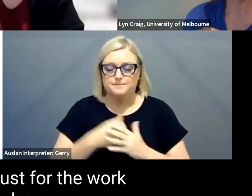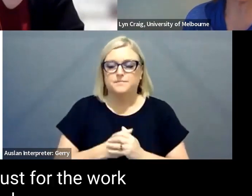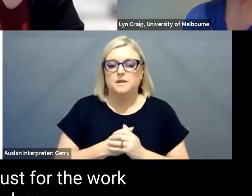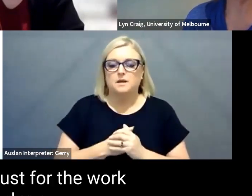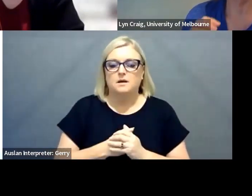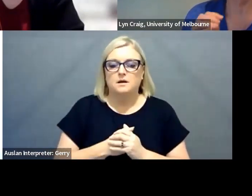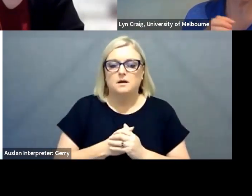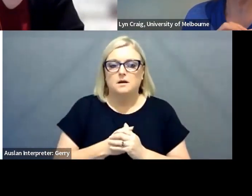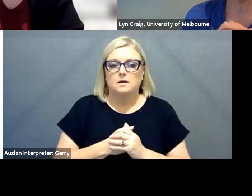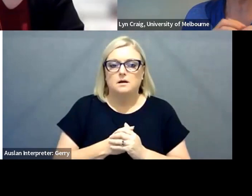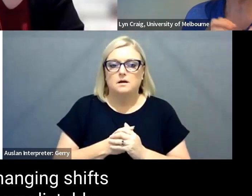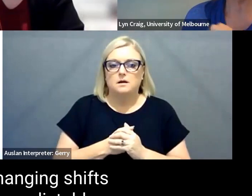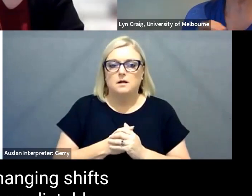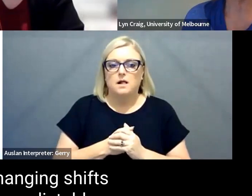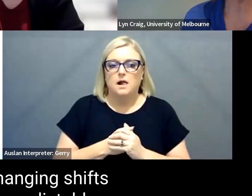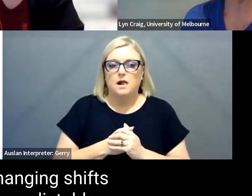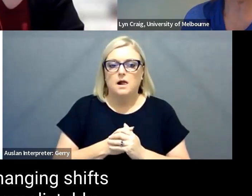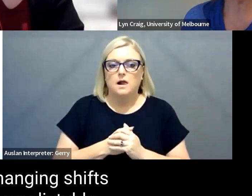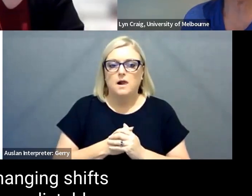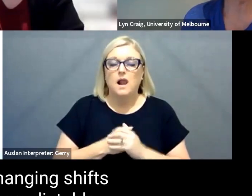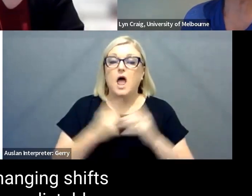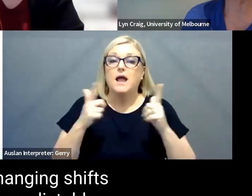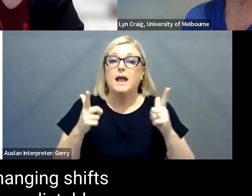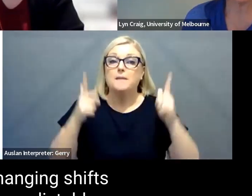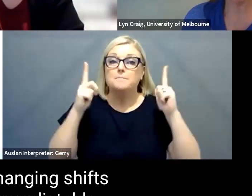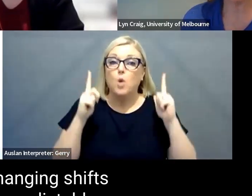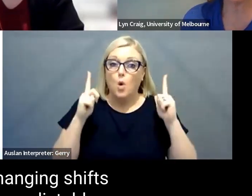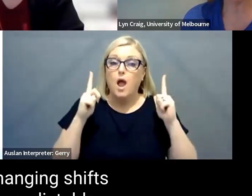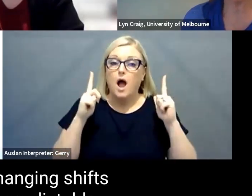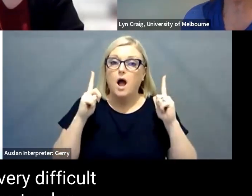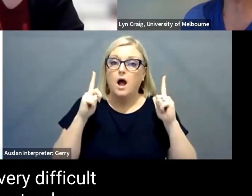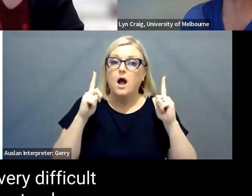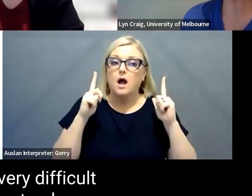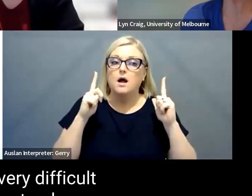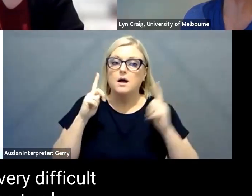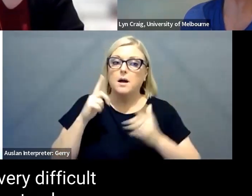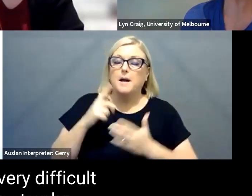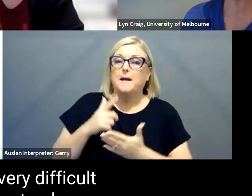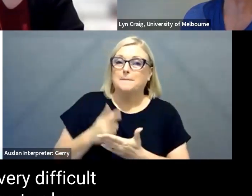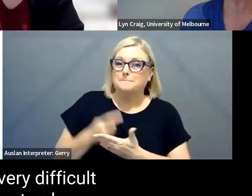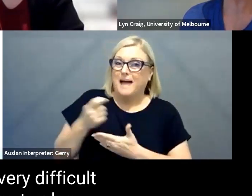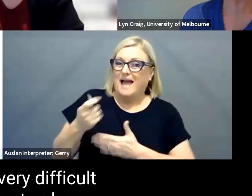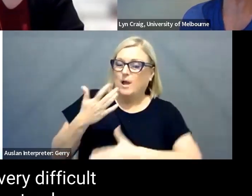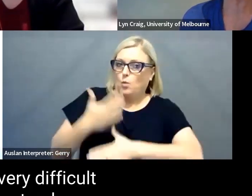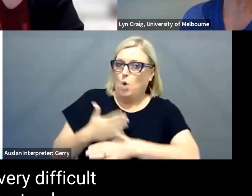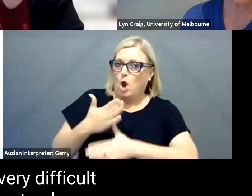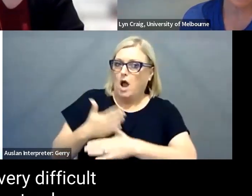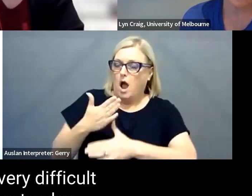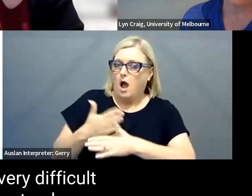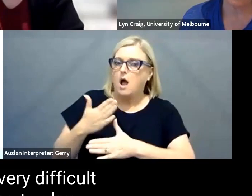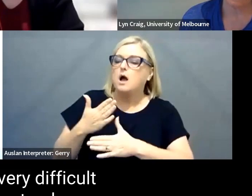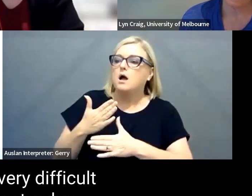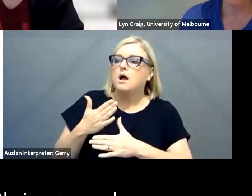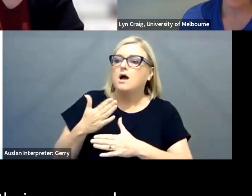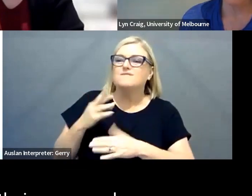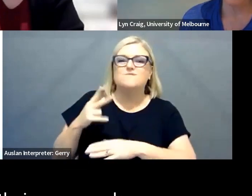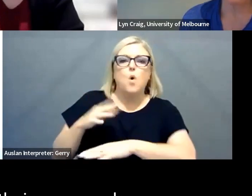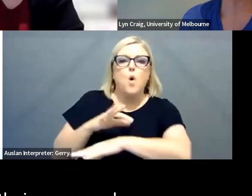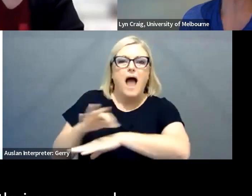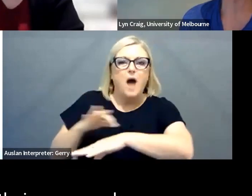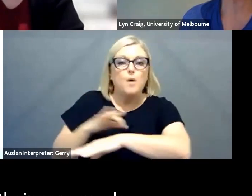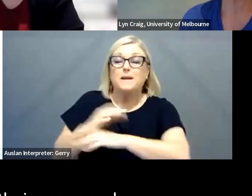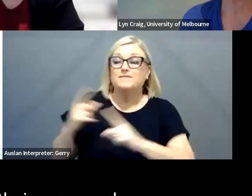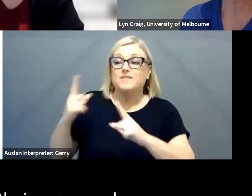the work that's done, employers changing shifts so they're unpredictable. It makes it very difficult for anyone to plan